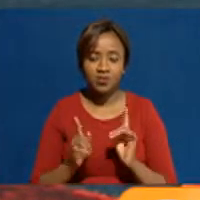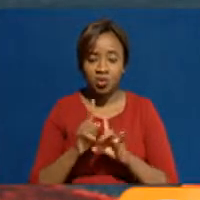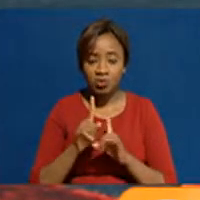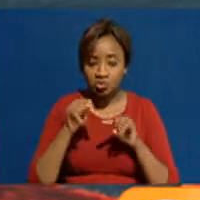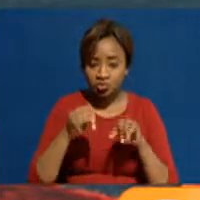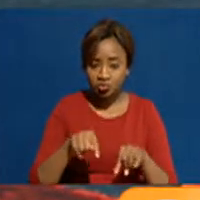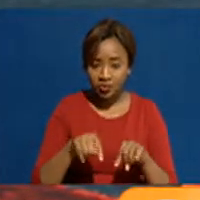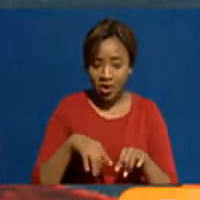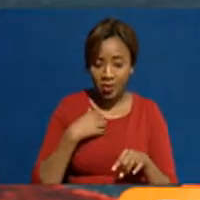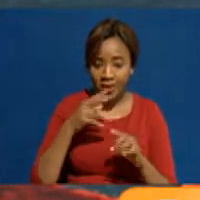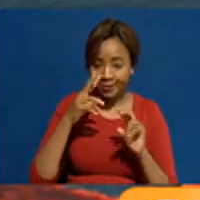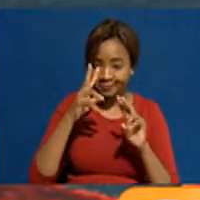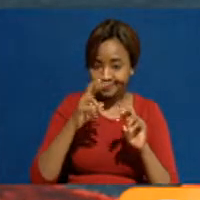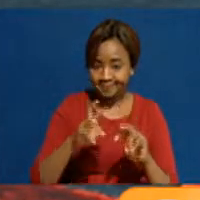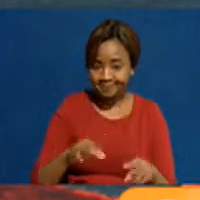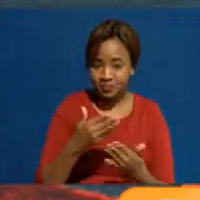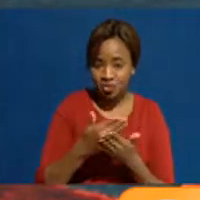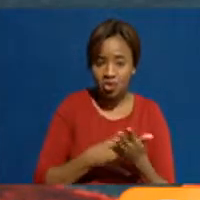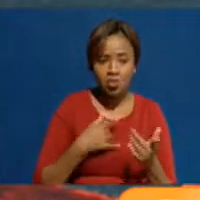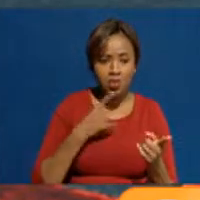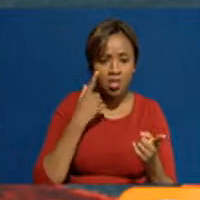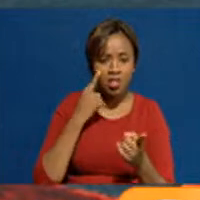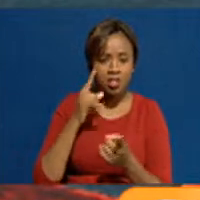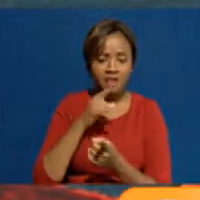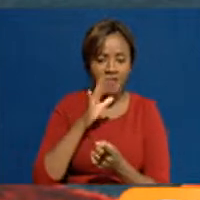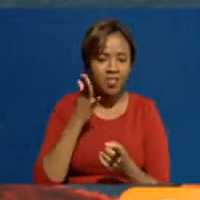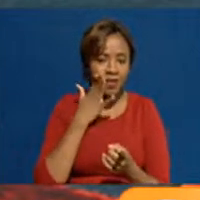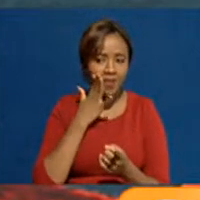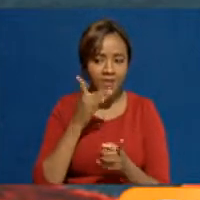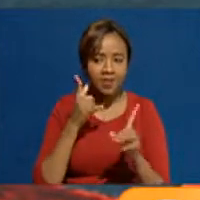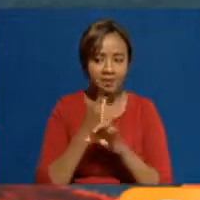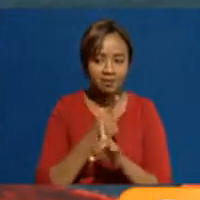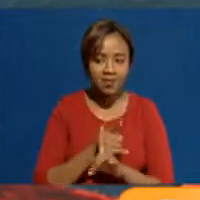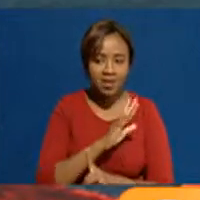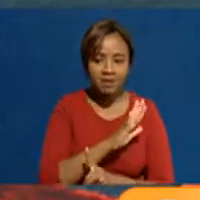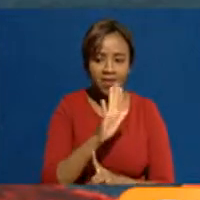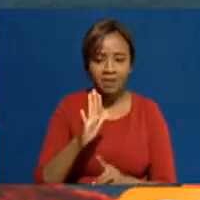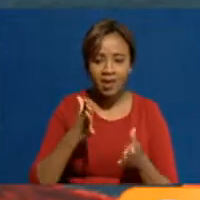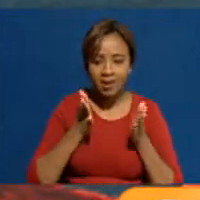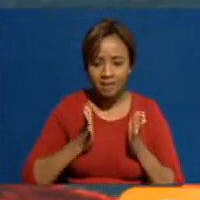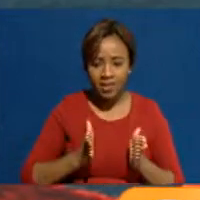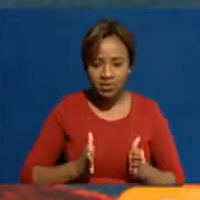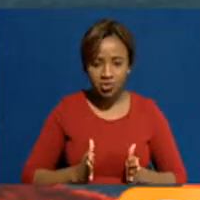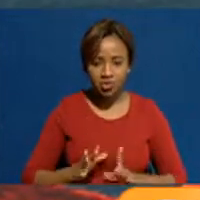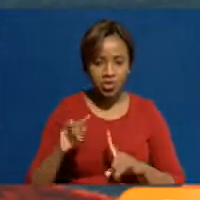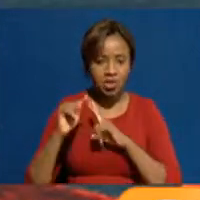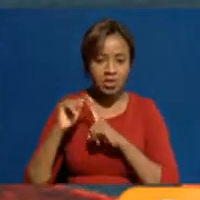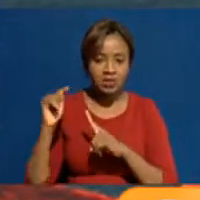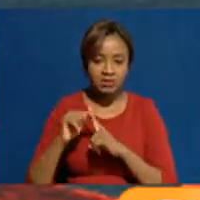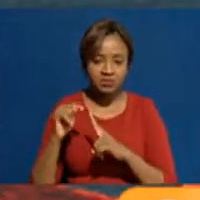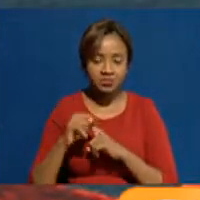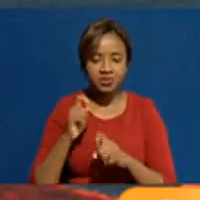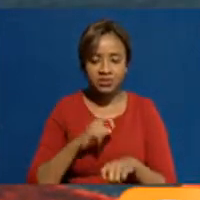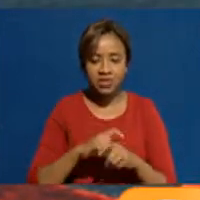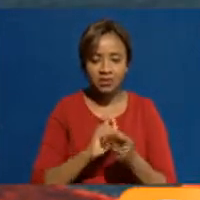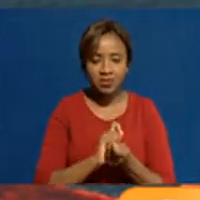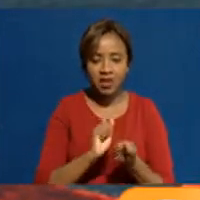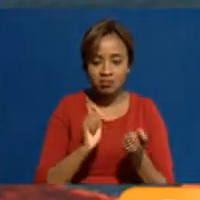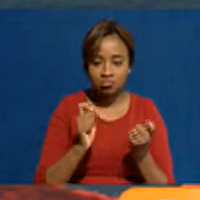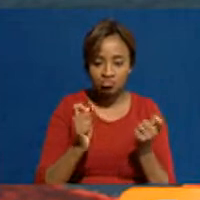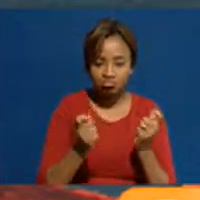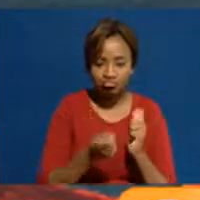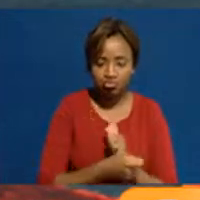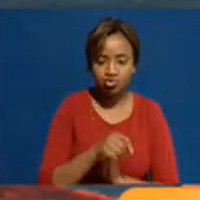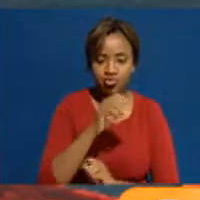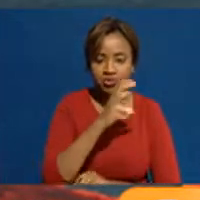the report, we also speak to parents about their personal experiences as they transitioned into CBC. Joining